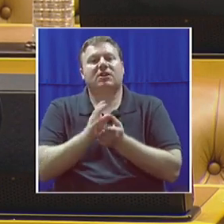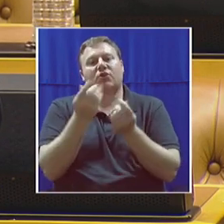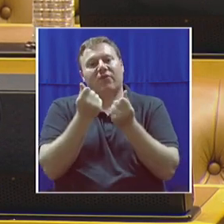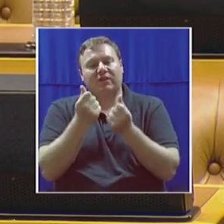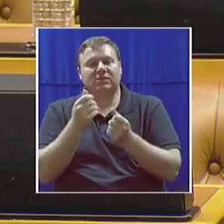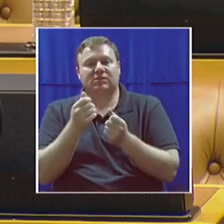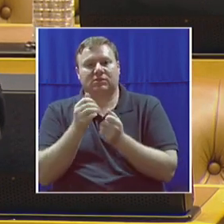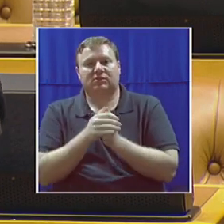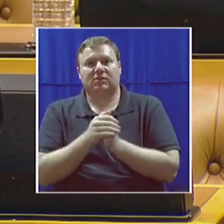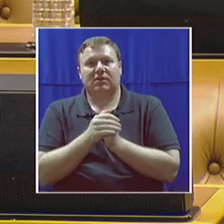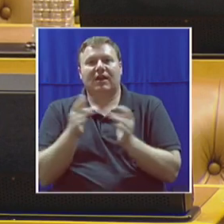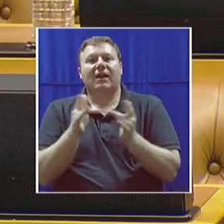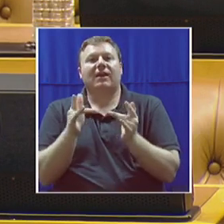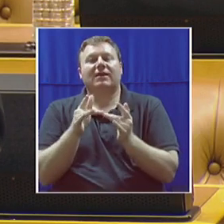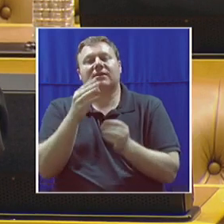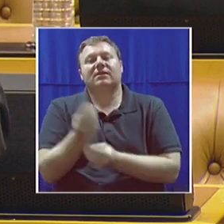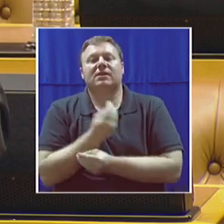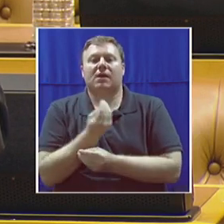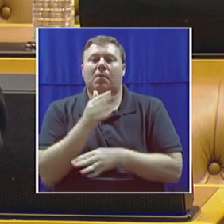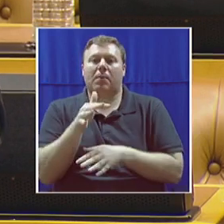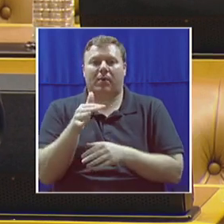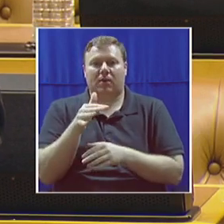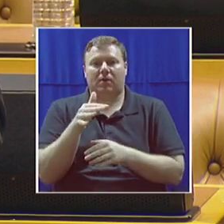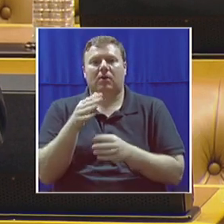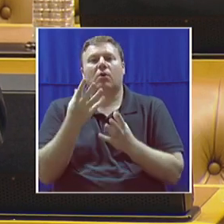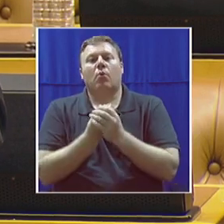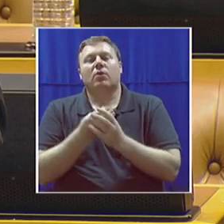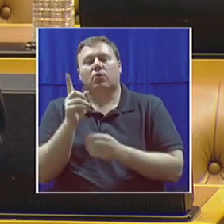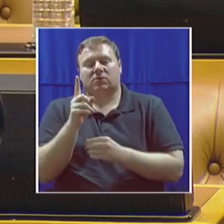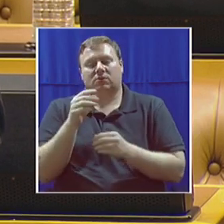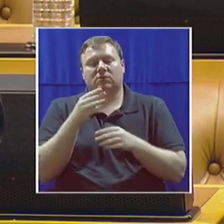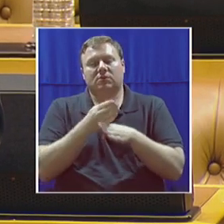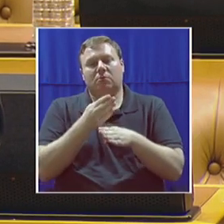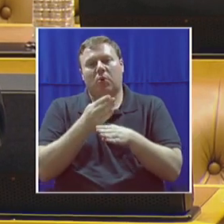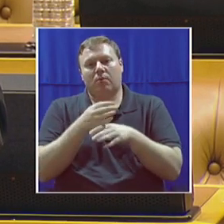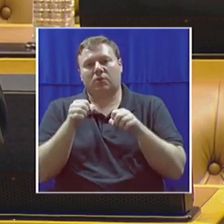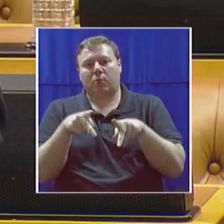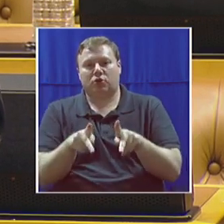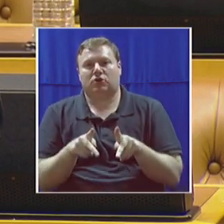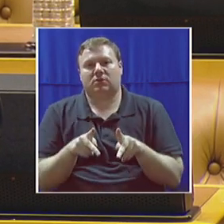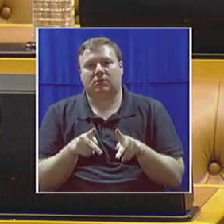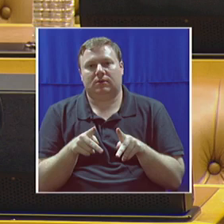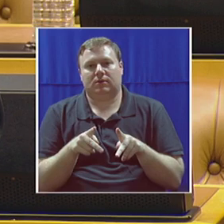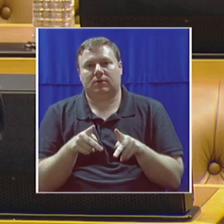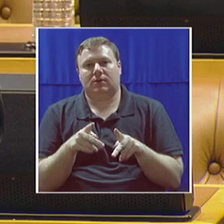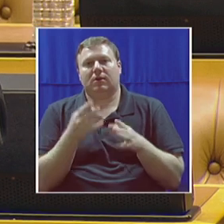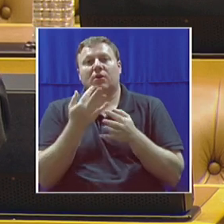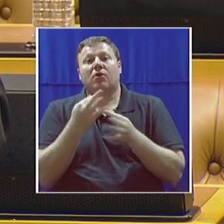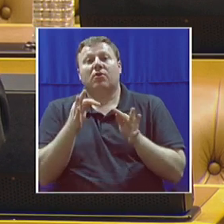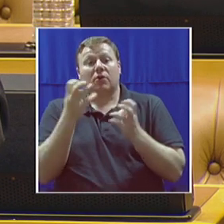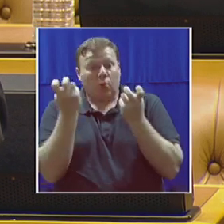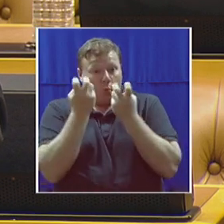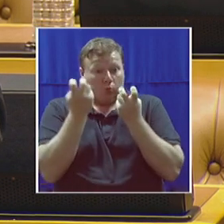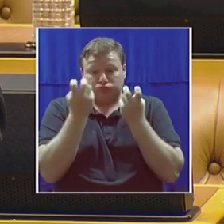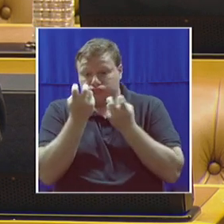and connecting the young people with employment opportunities through other free work Seeker recruitment placement